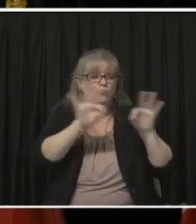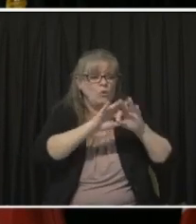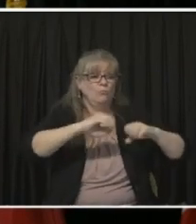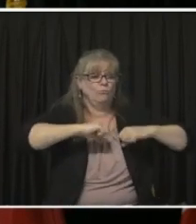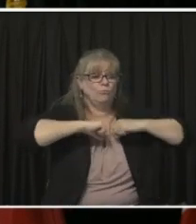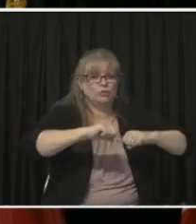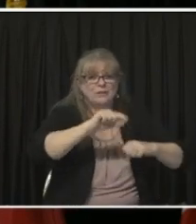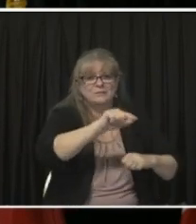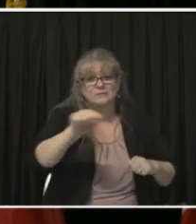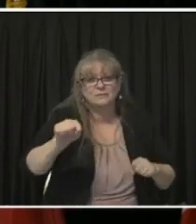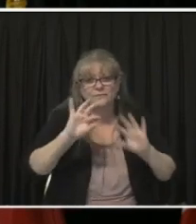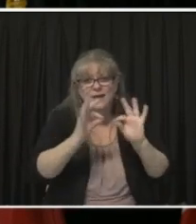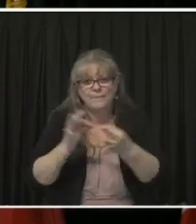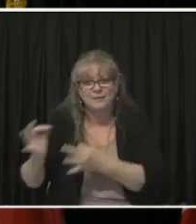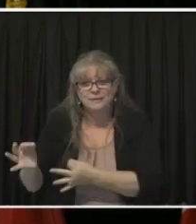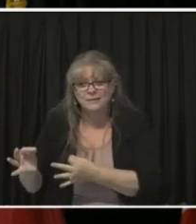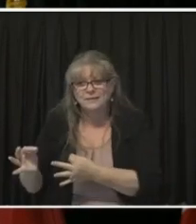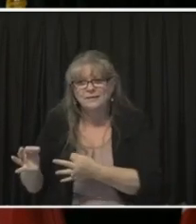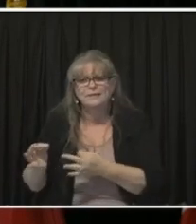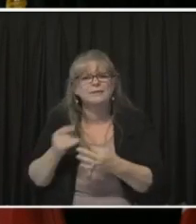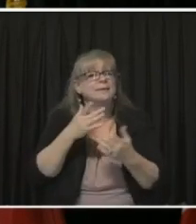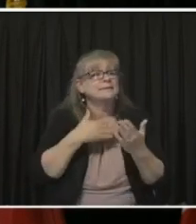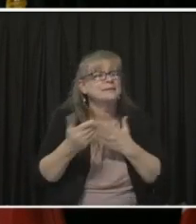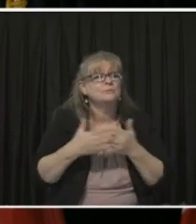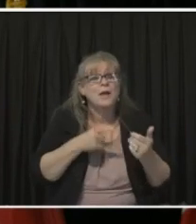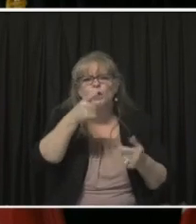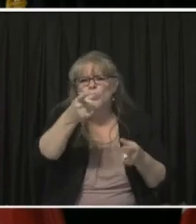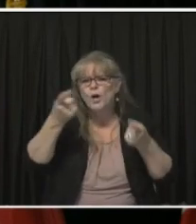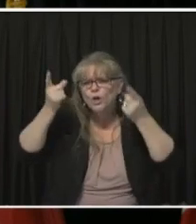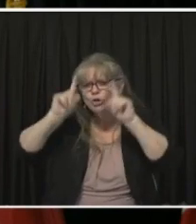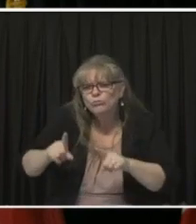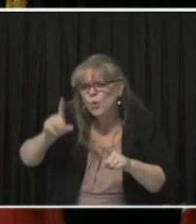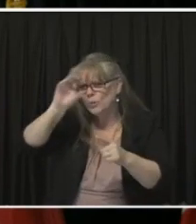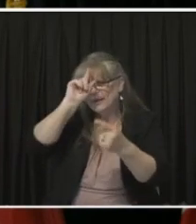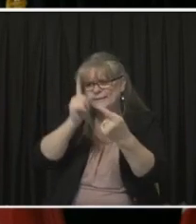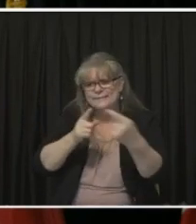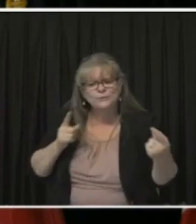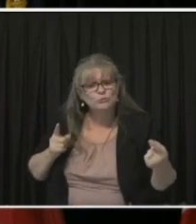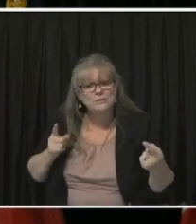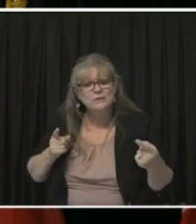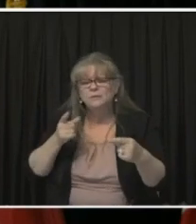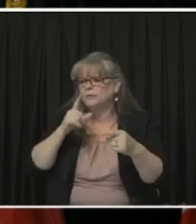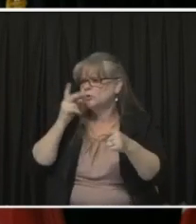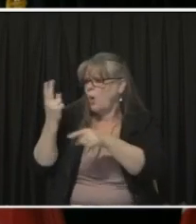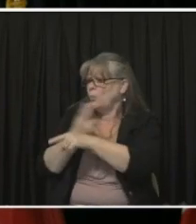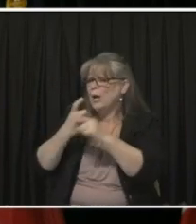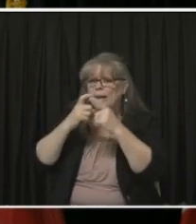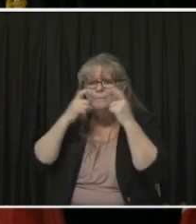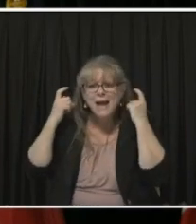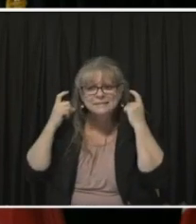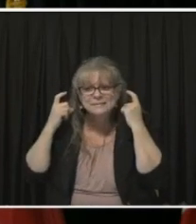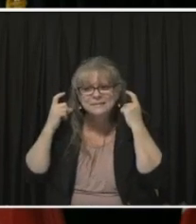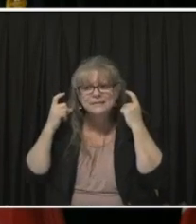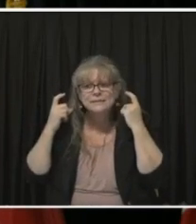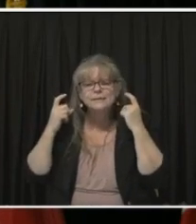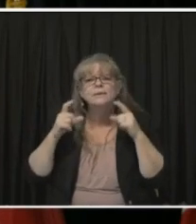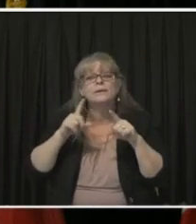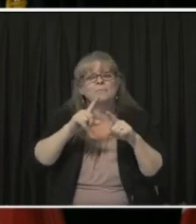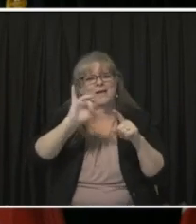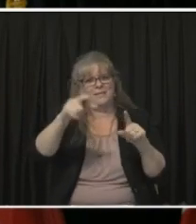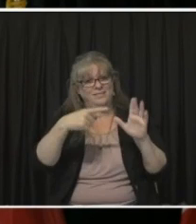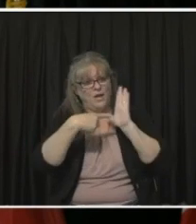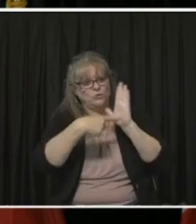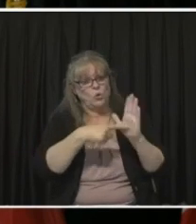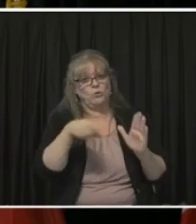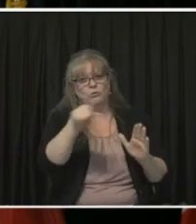with counties that want you to wear masks in stores and have required that, it's important as a matter of responsibility, whether you live in an area that requires